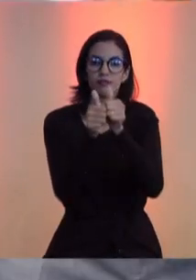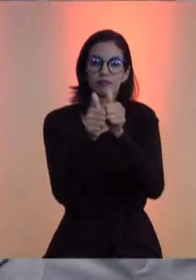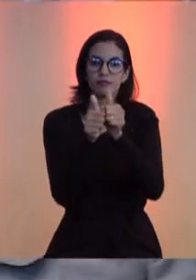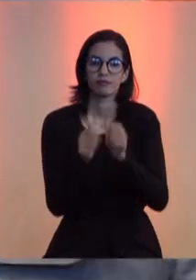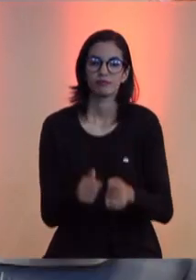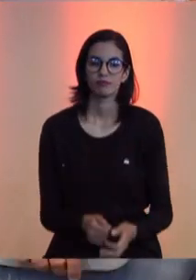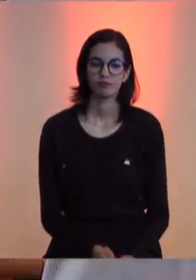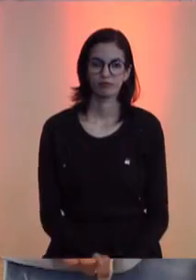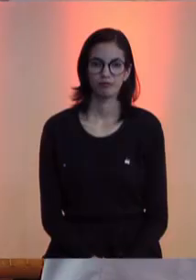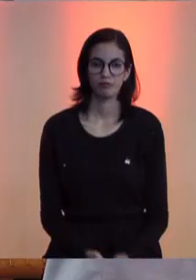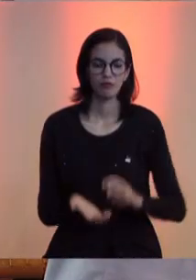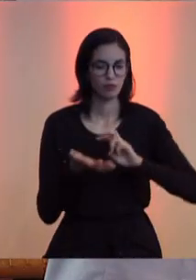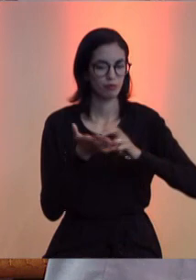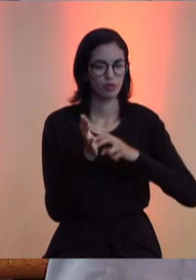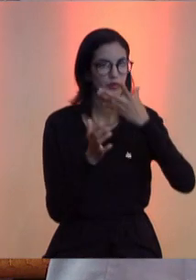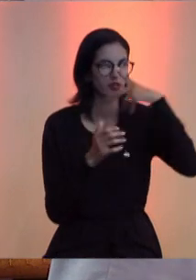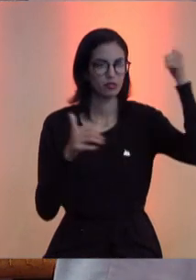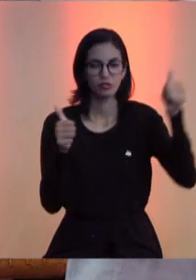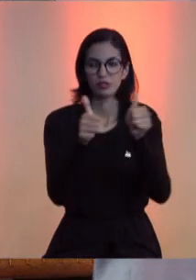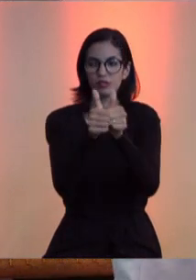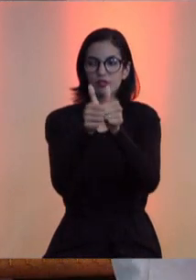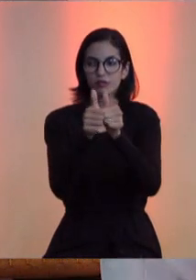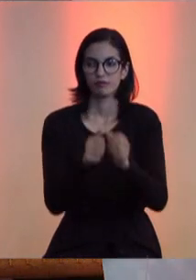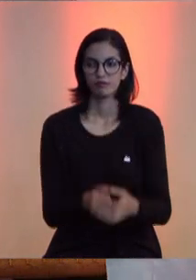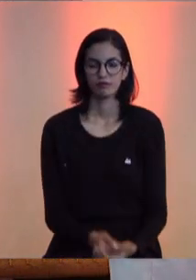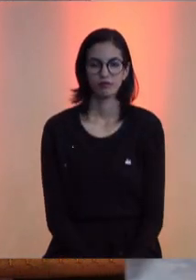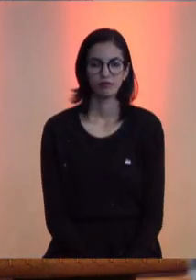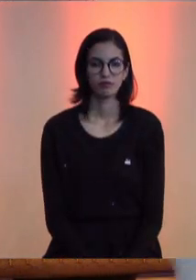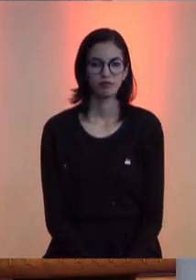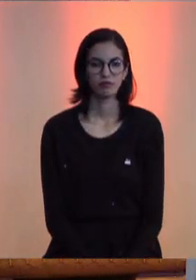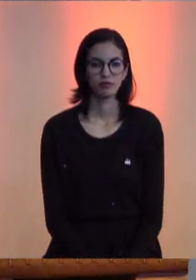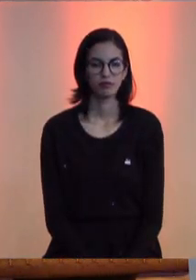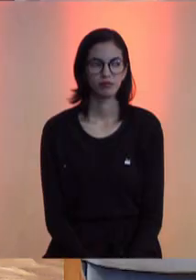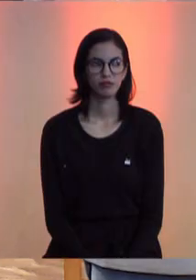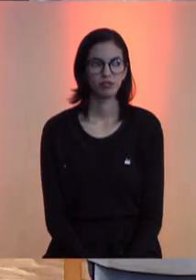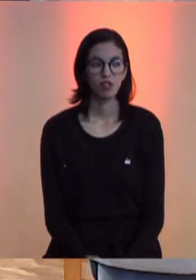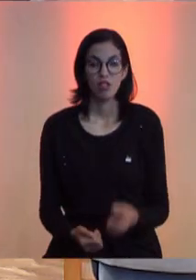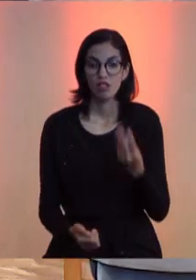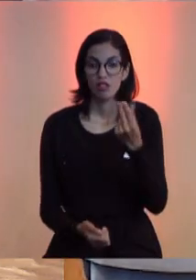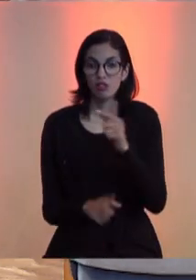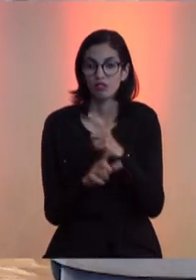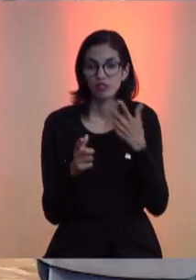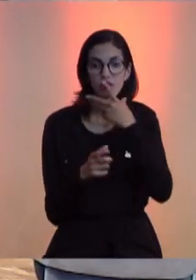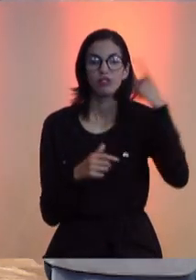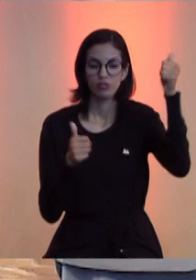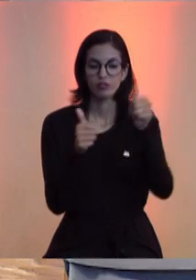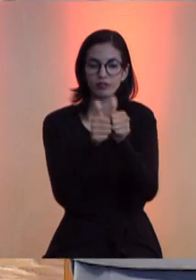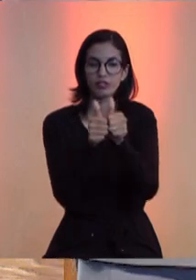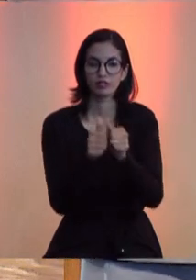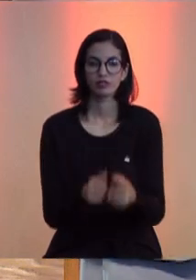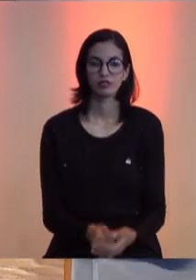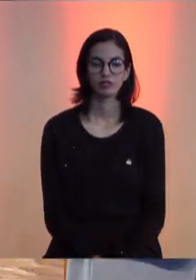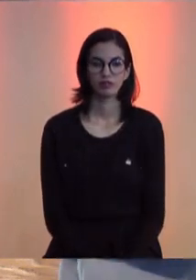contigo en tus problemas. You have no money. God will be with you. No tienes dinero. Dios va a estar contigo. Your marriage is